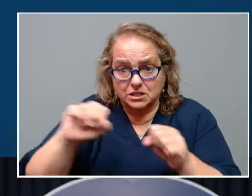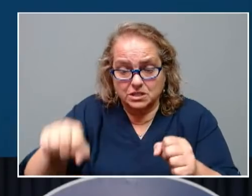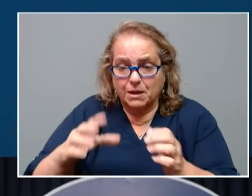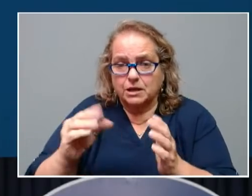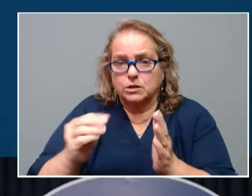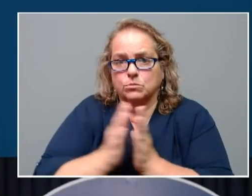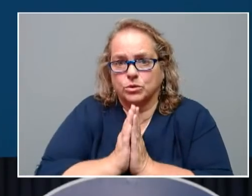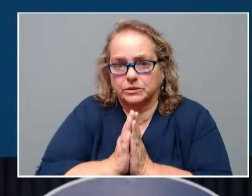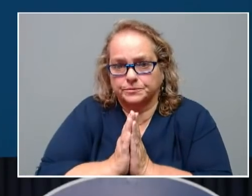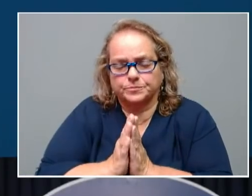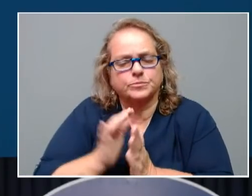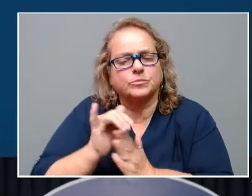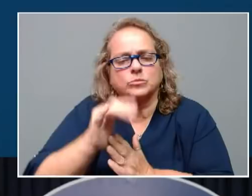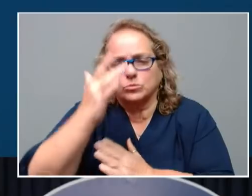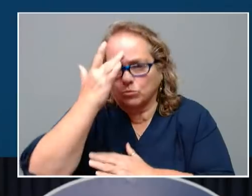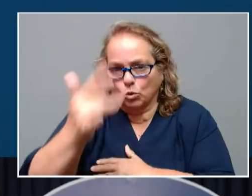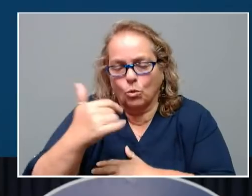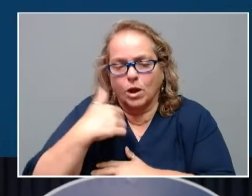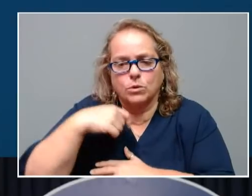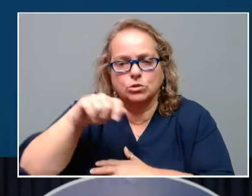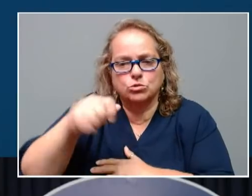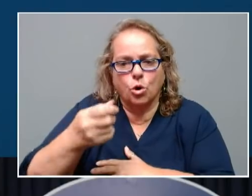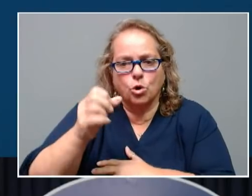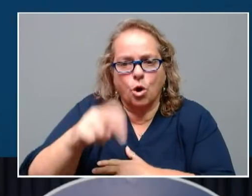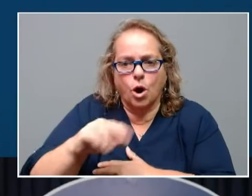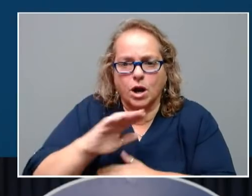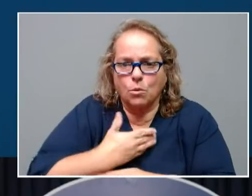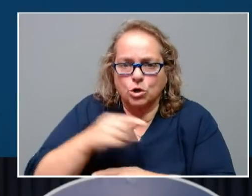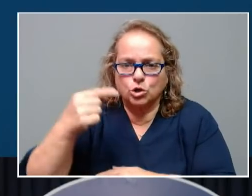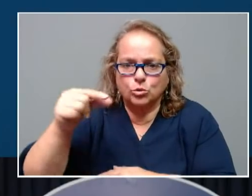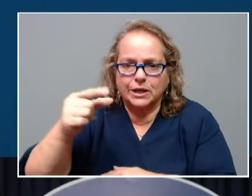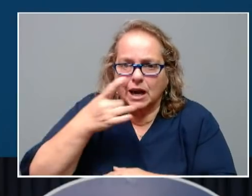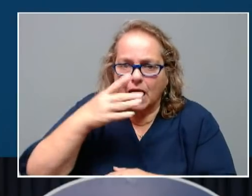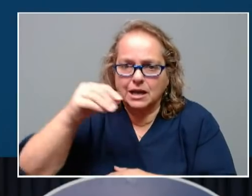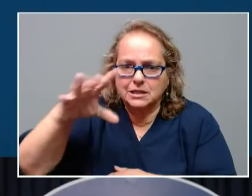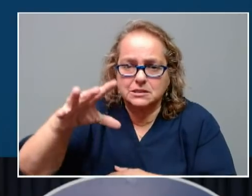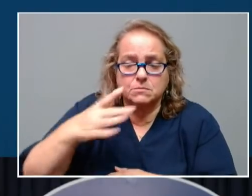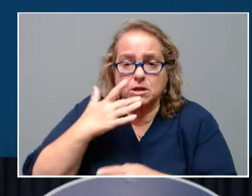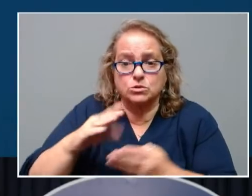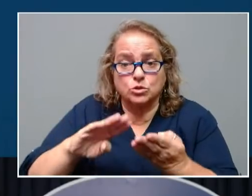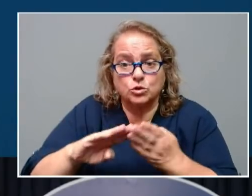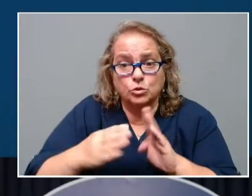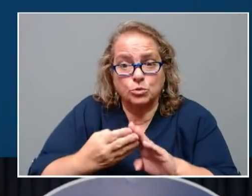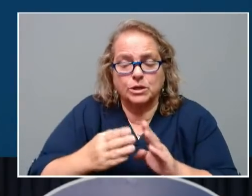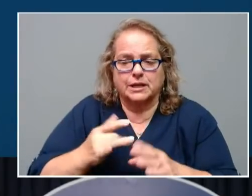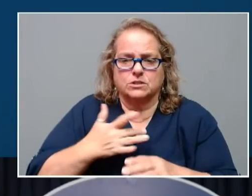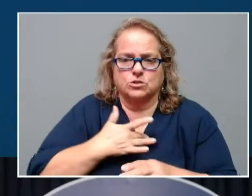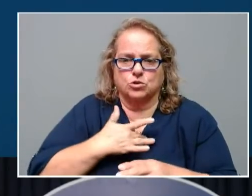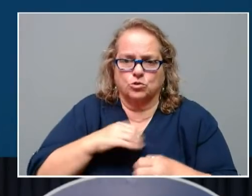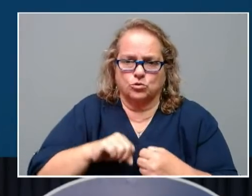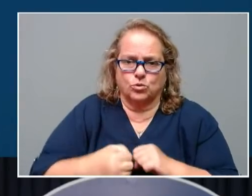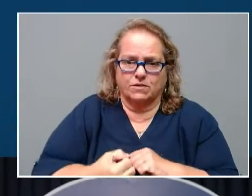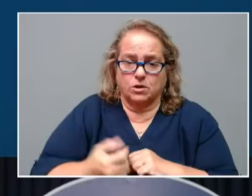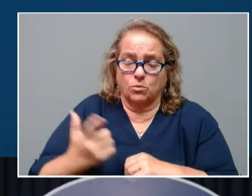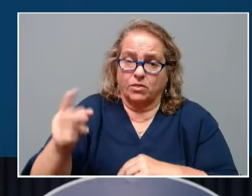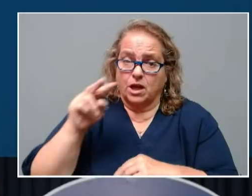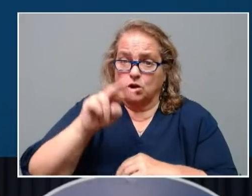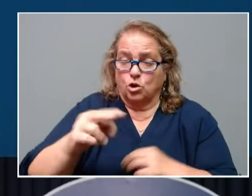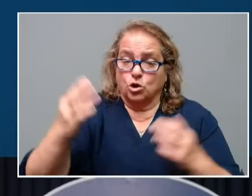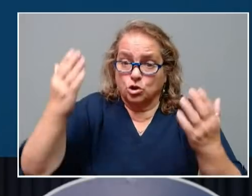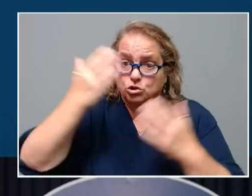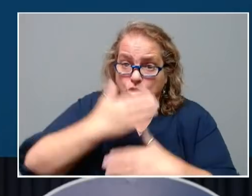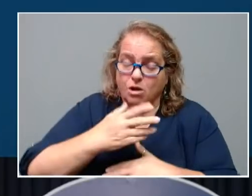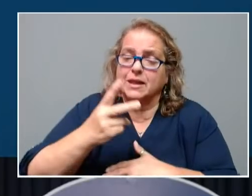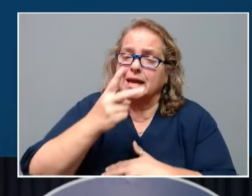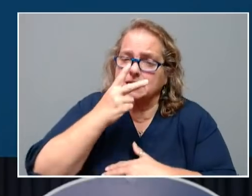lights. This is a community that is grieving, that when they look out in the darkness, are going to see that light of compassion,